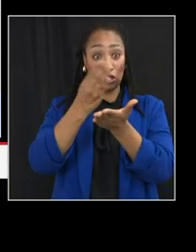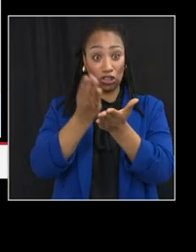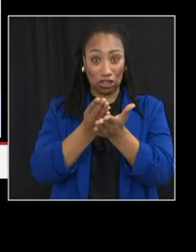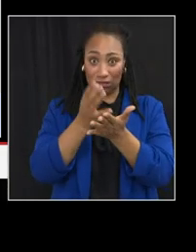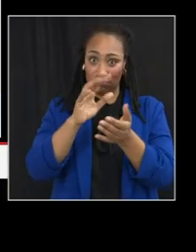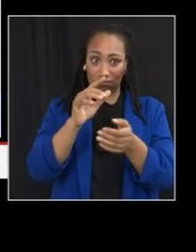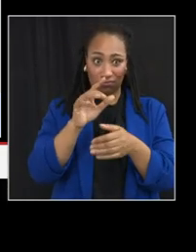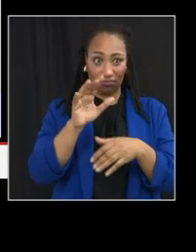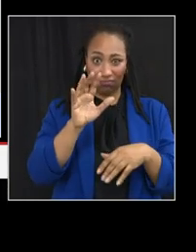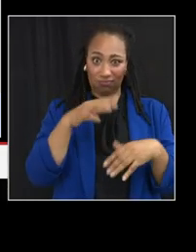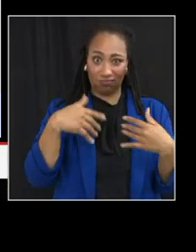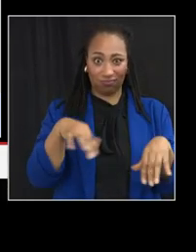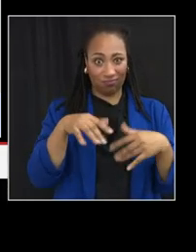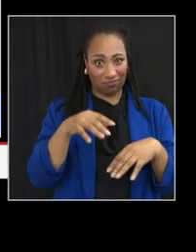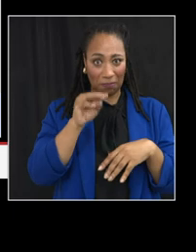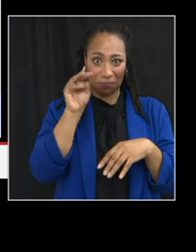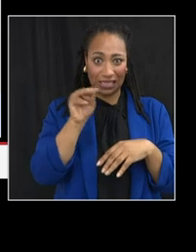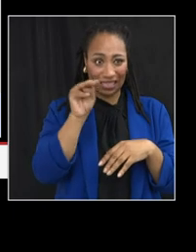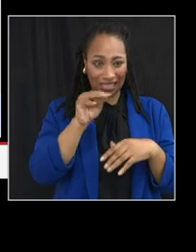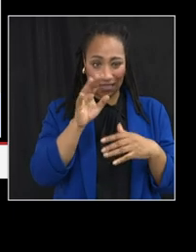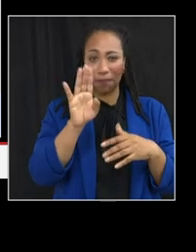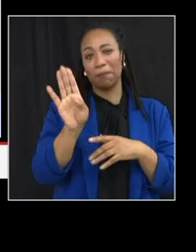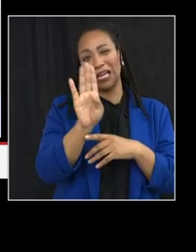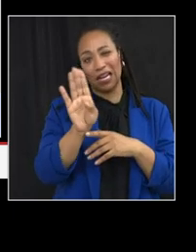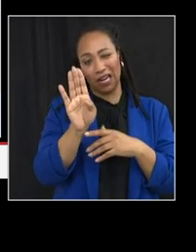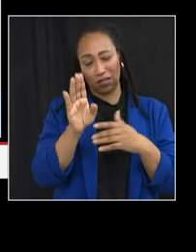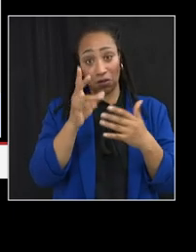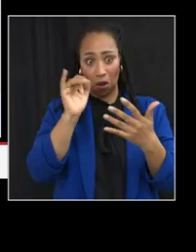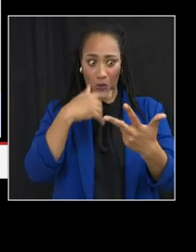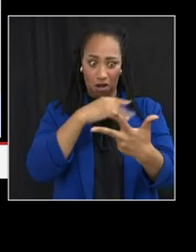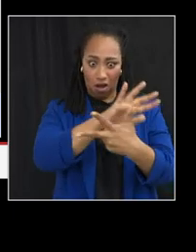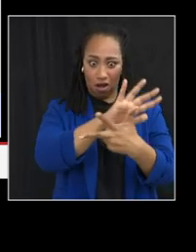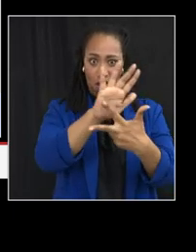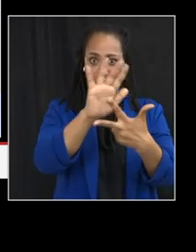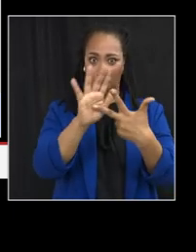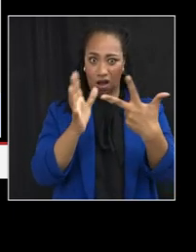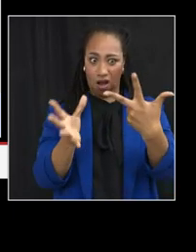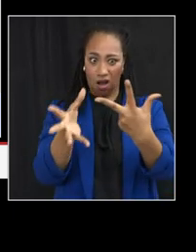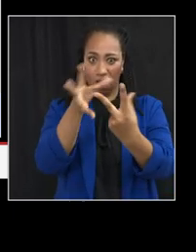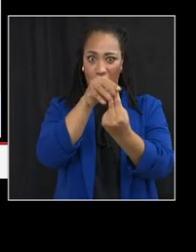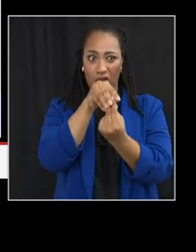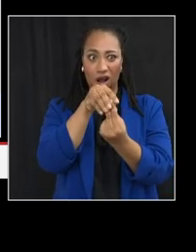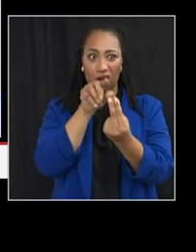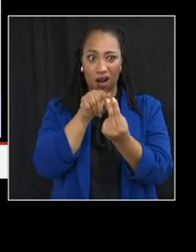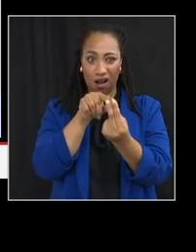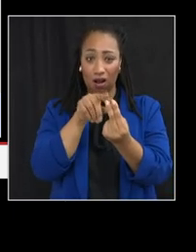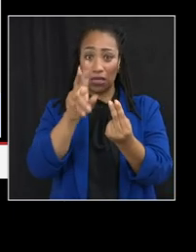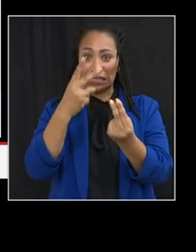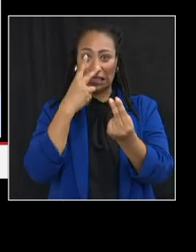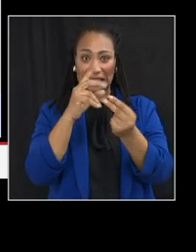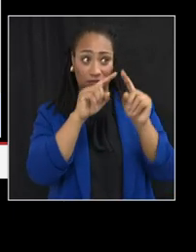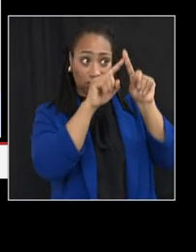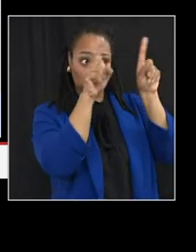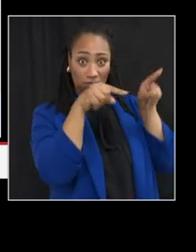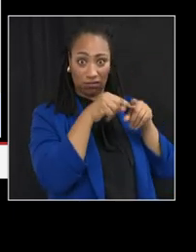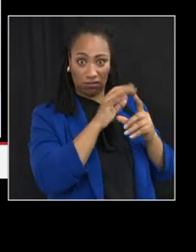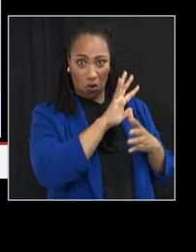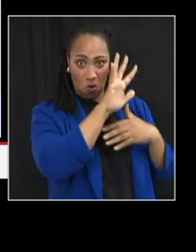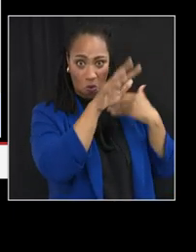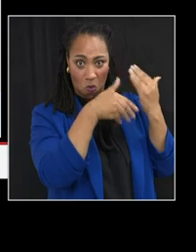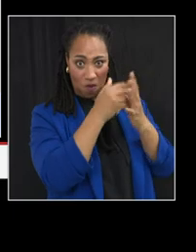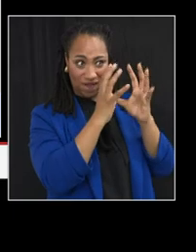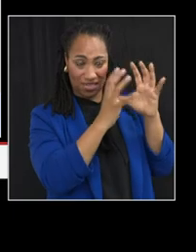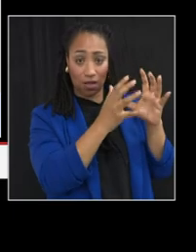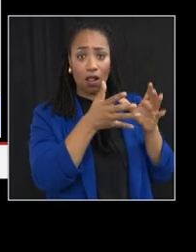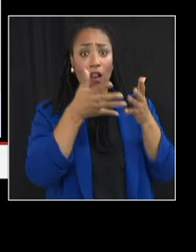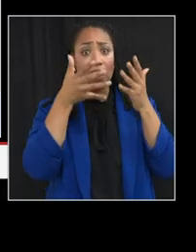services, and things we have no option over. Everything else the city does falls into about 25% of the remaining budget. And